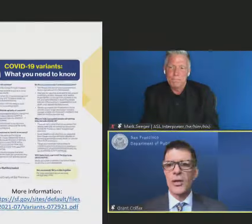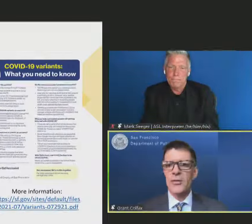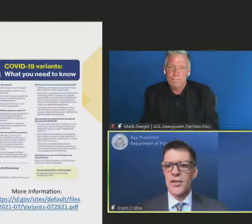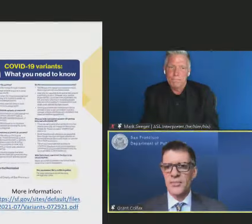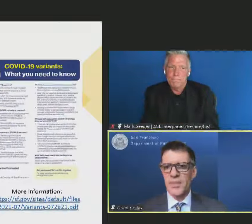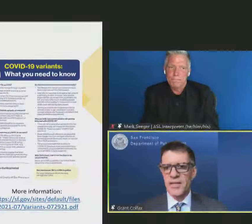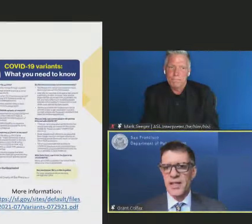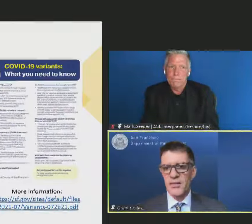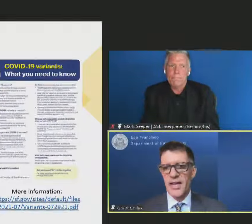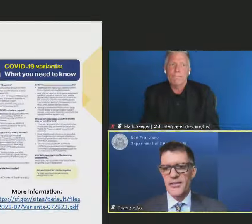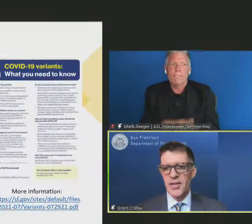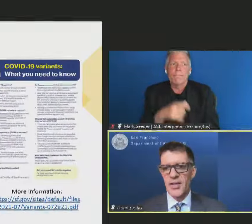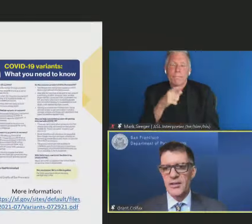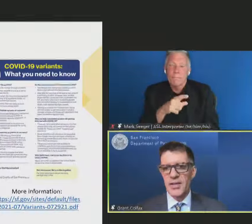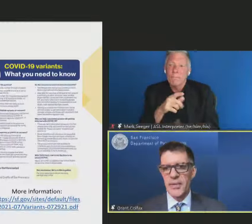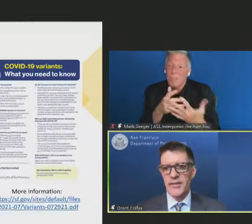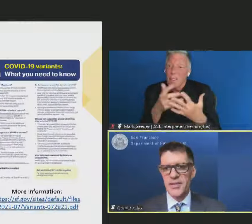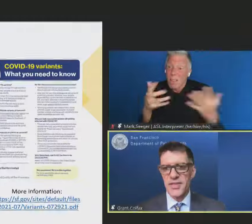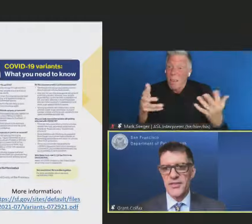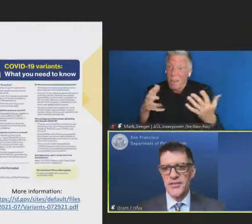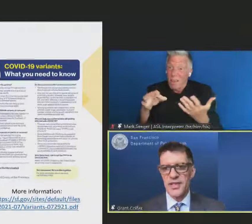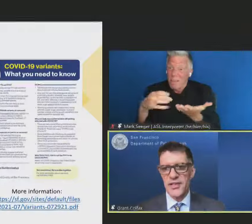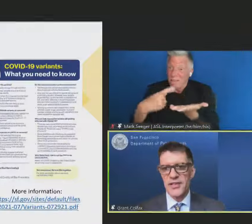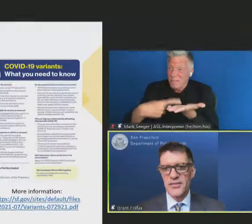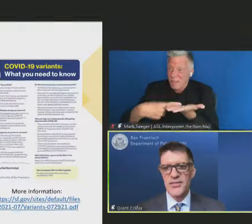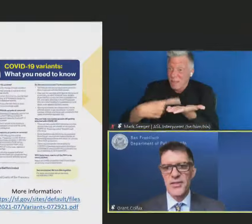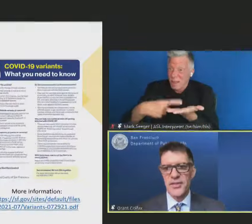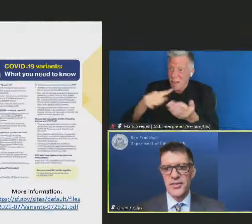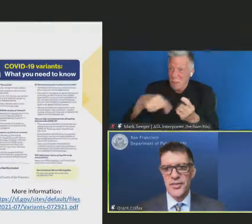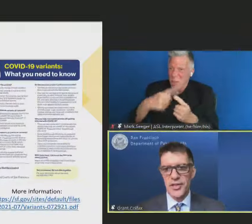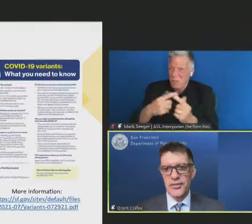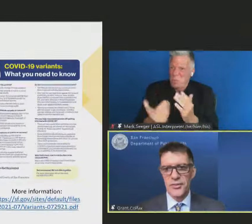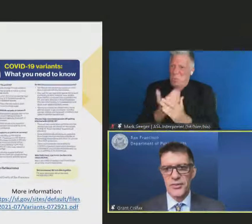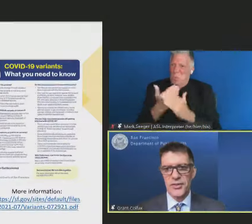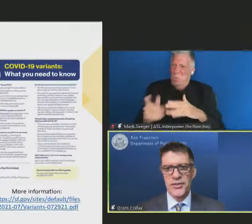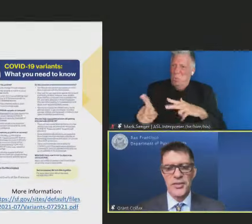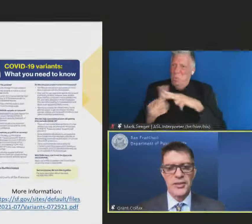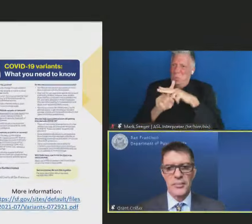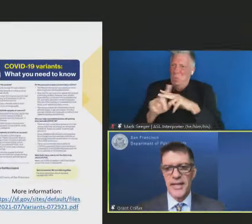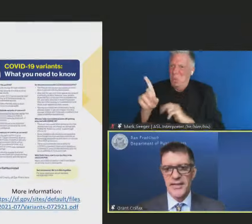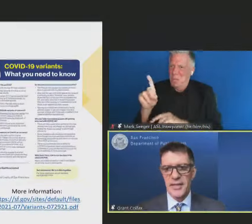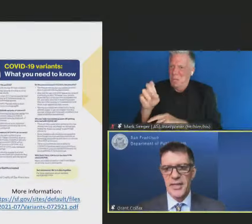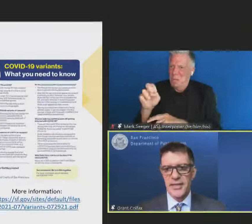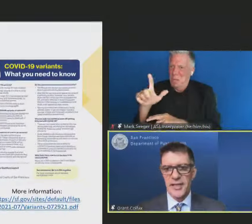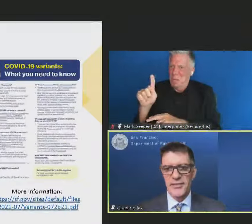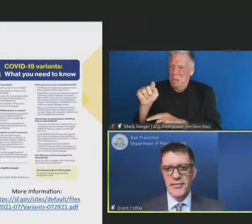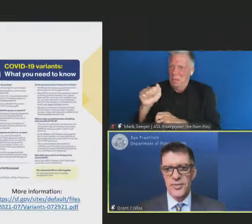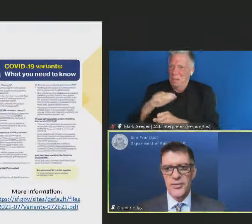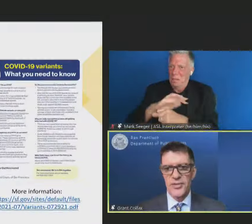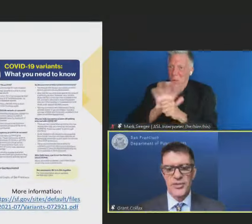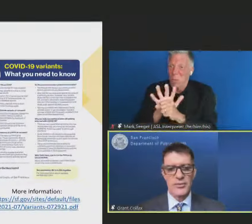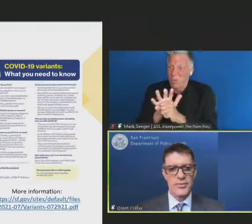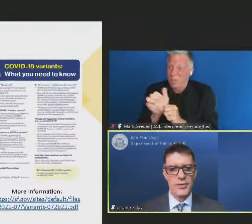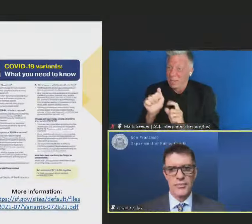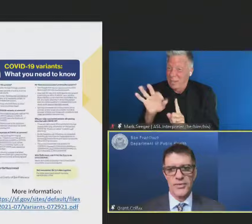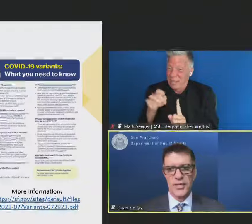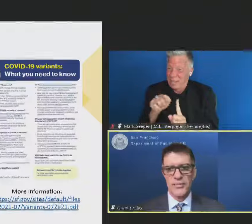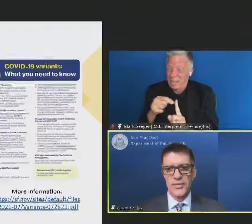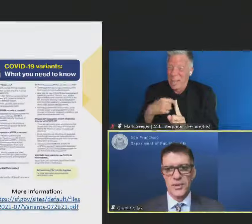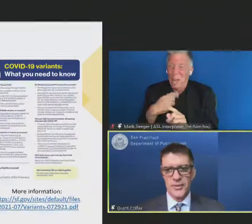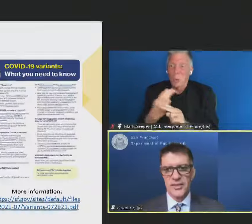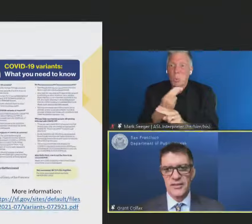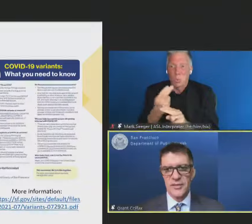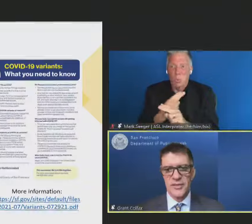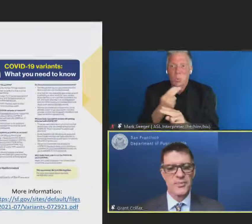So there's been a lot of talk about the Delta variants in general during the pandemic. I've used the term several